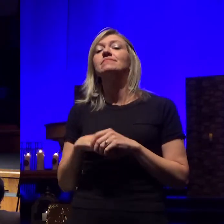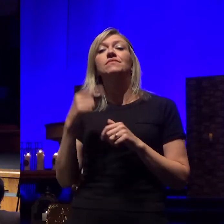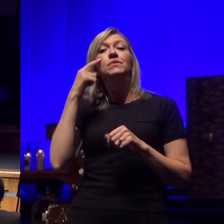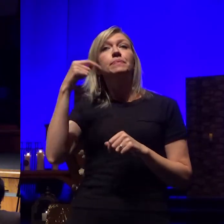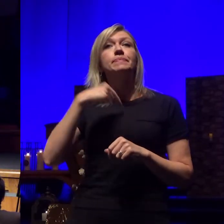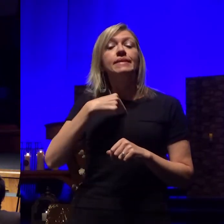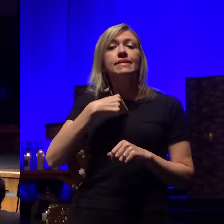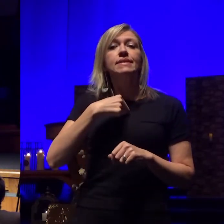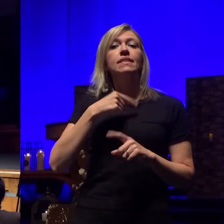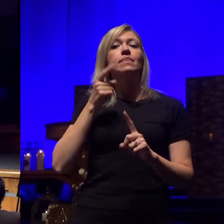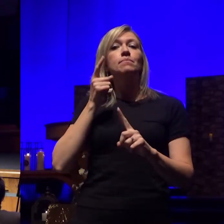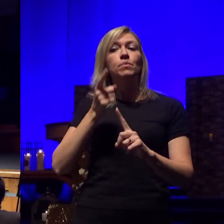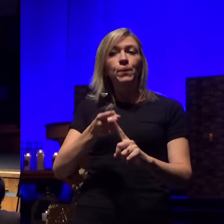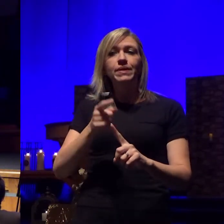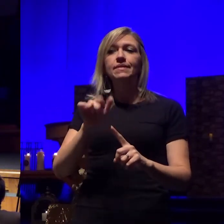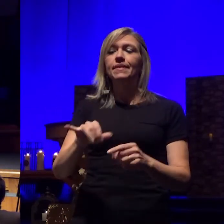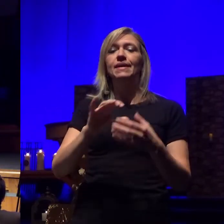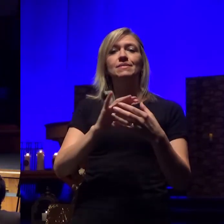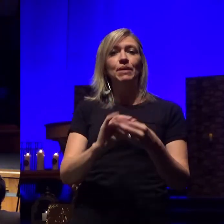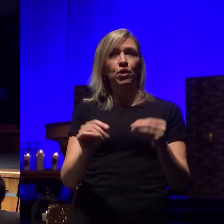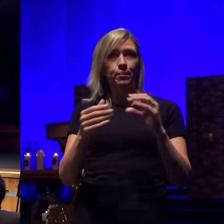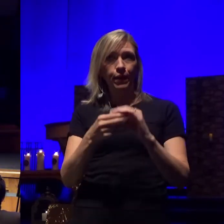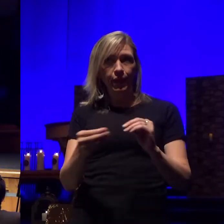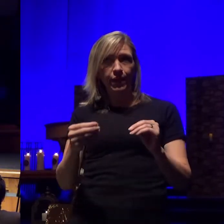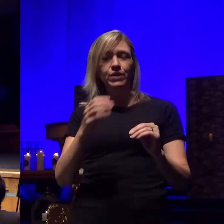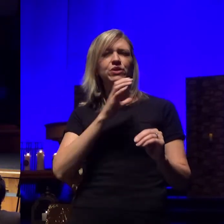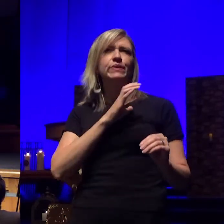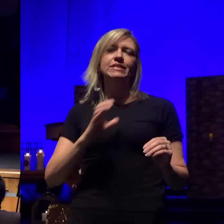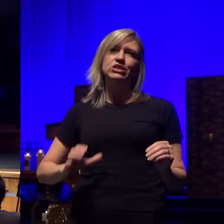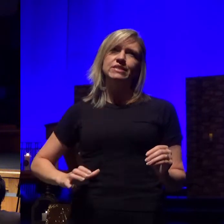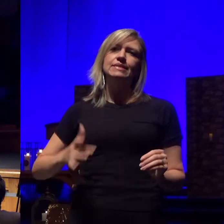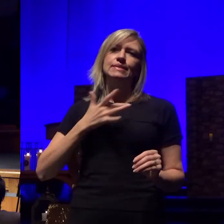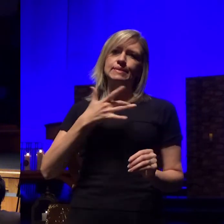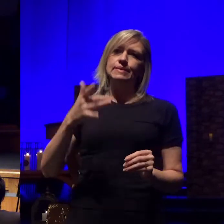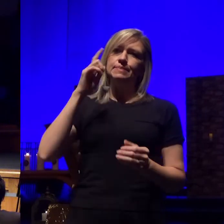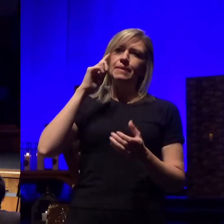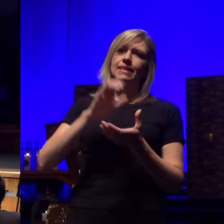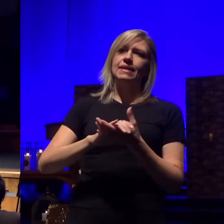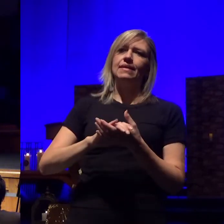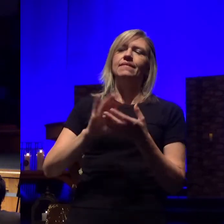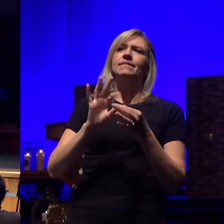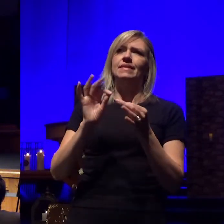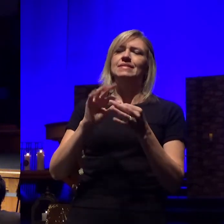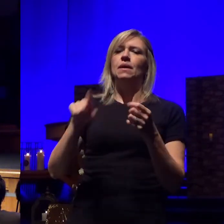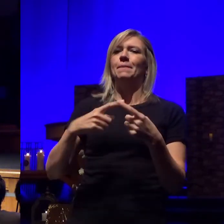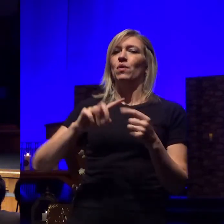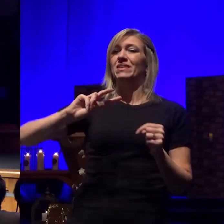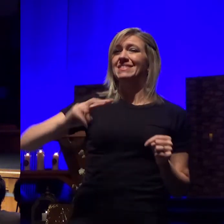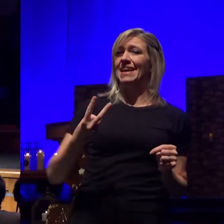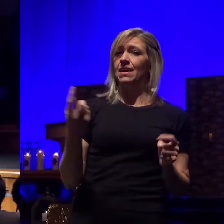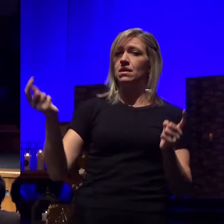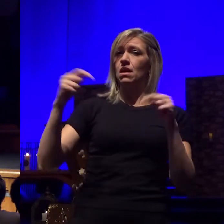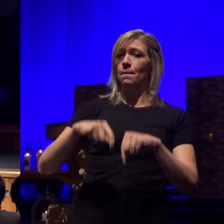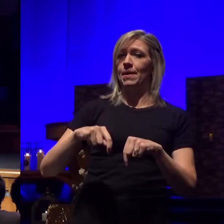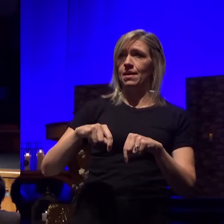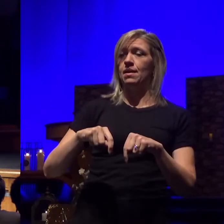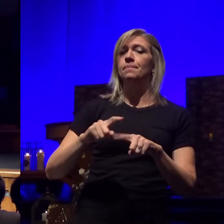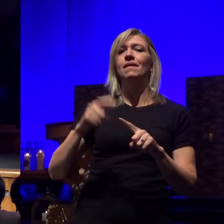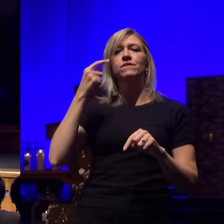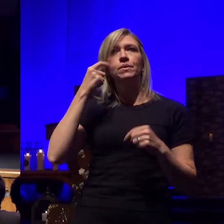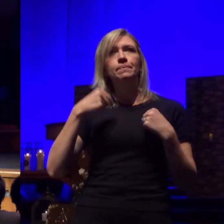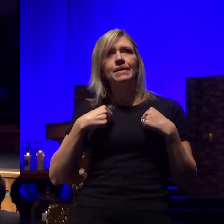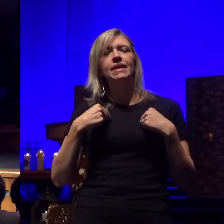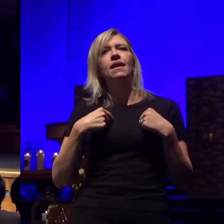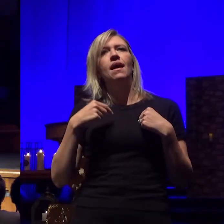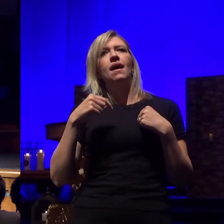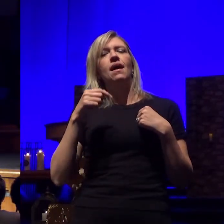me, the powerful point that I think Jesus is making in that parable, and Christians usually believe that it tells of the second coming, but for me, it's all